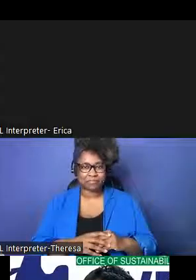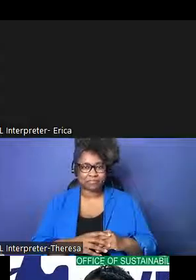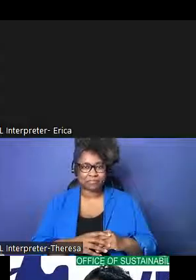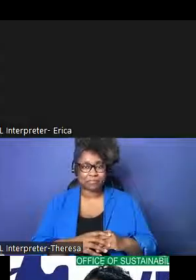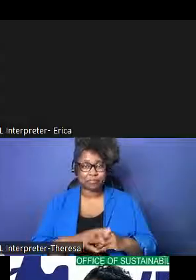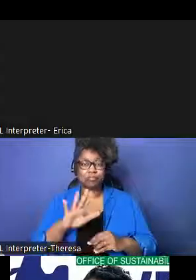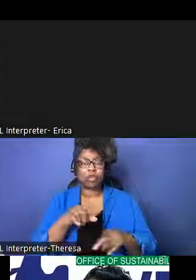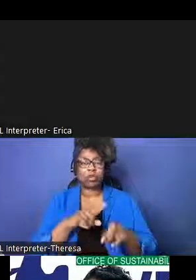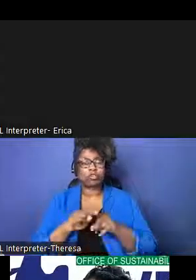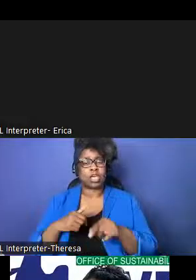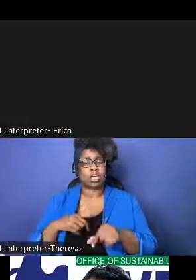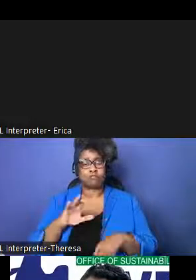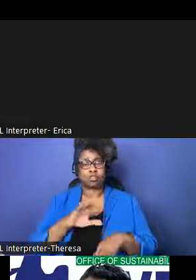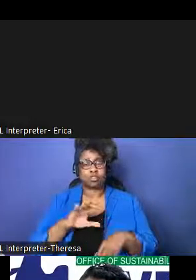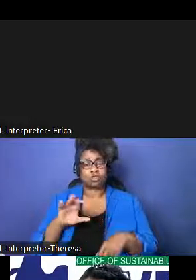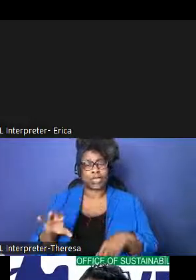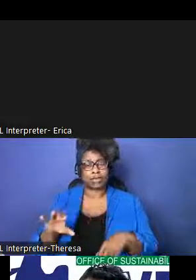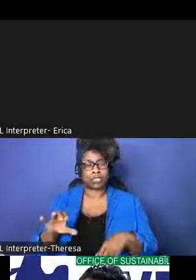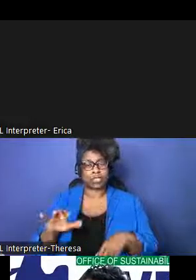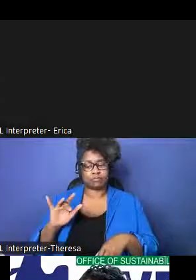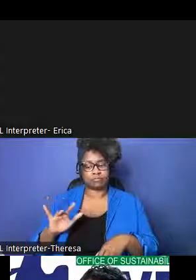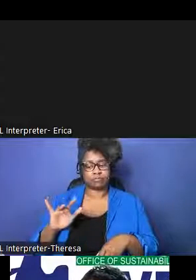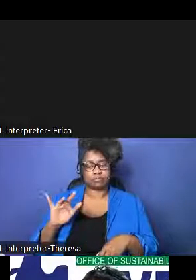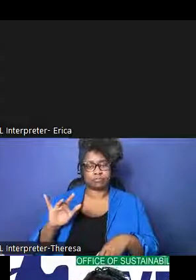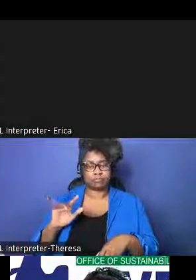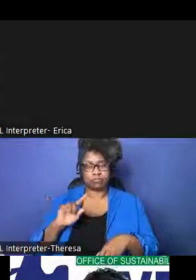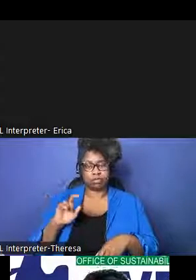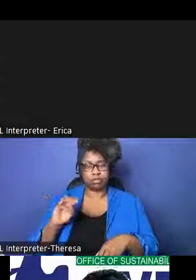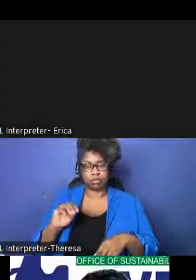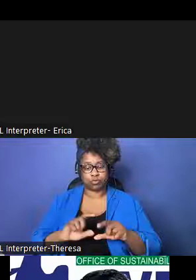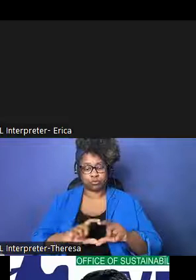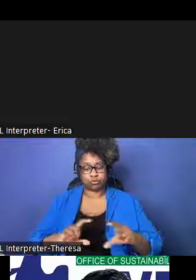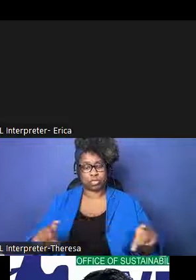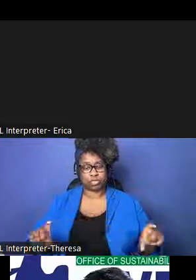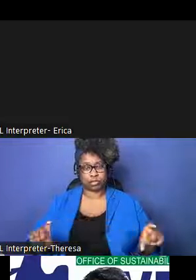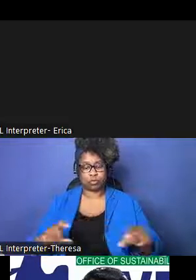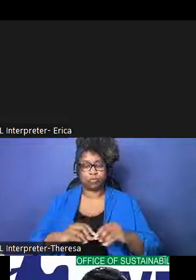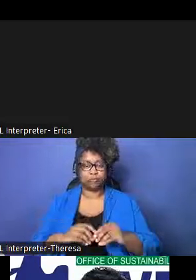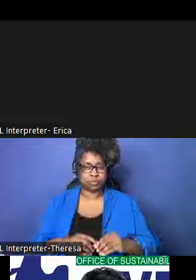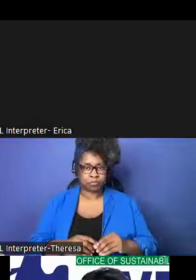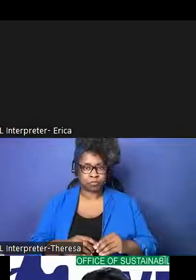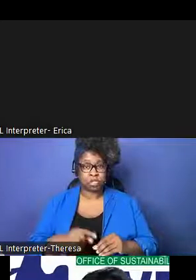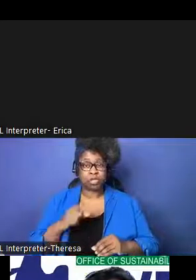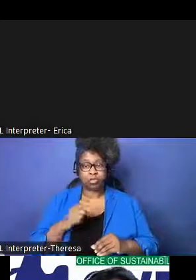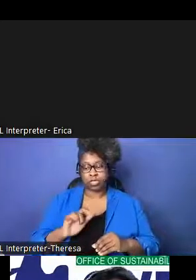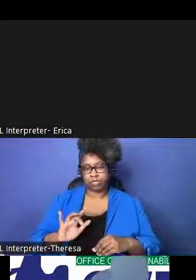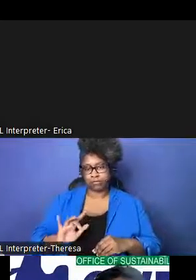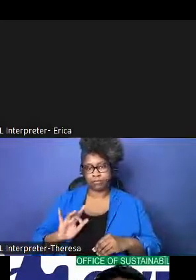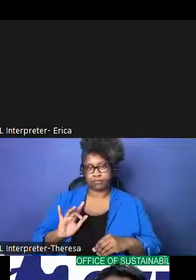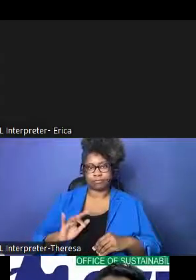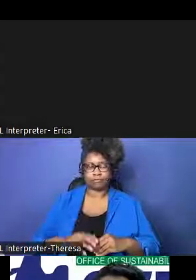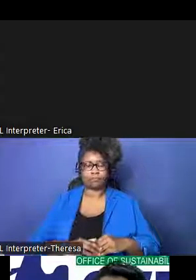closed captioning option on the Zoom menu, which you can click.